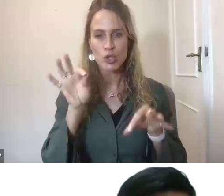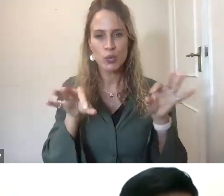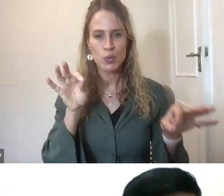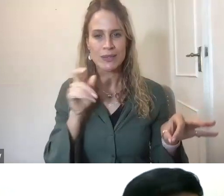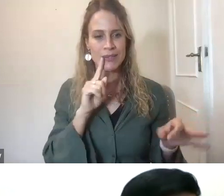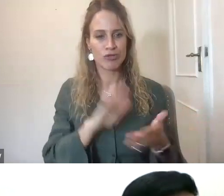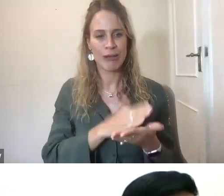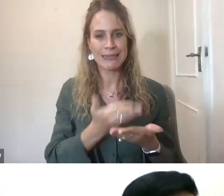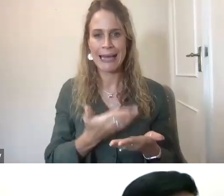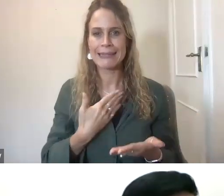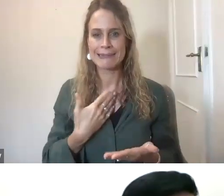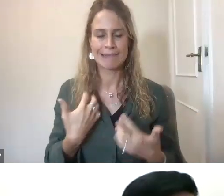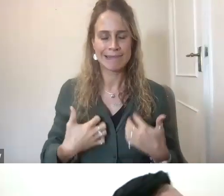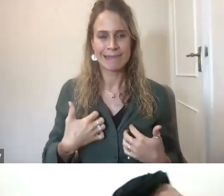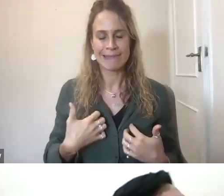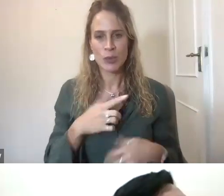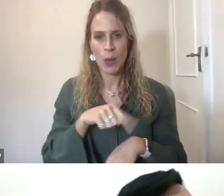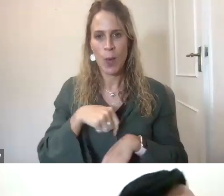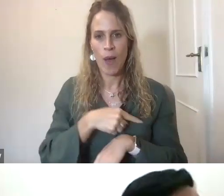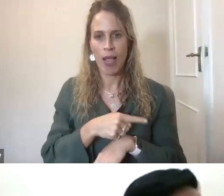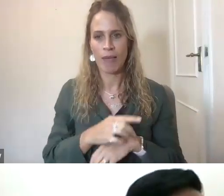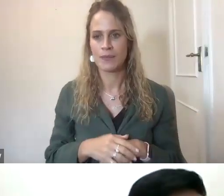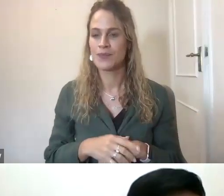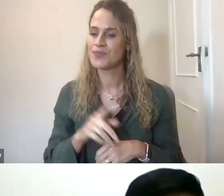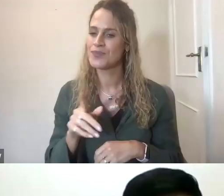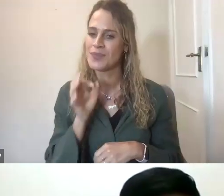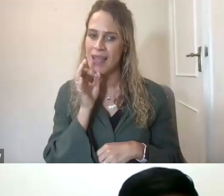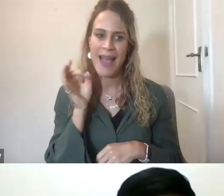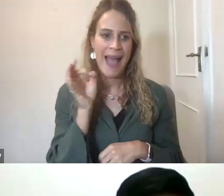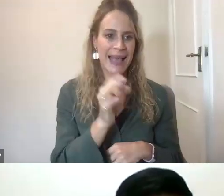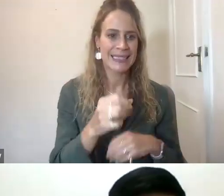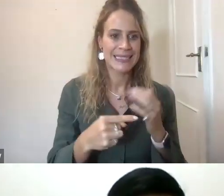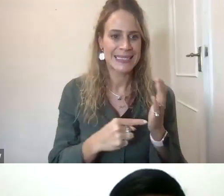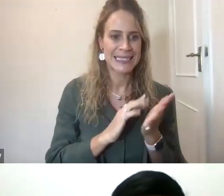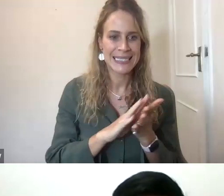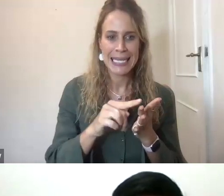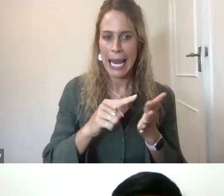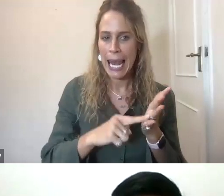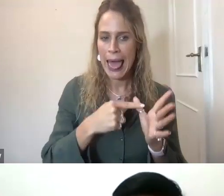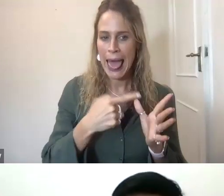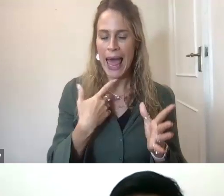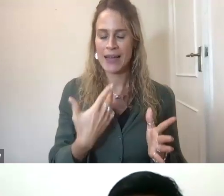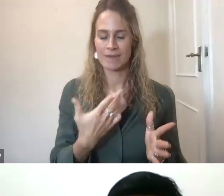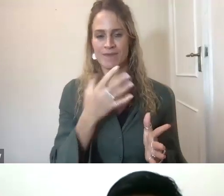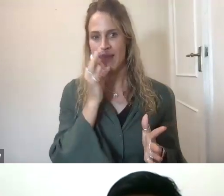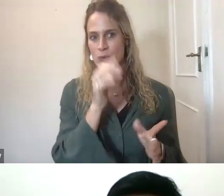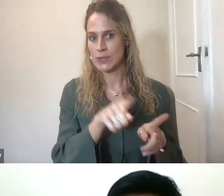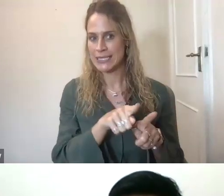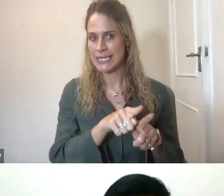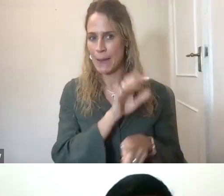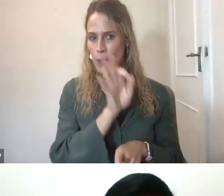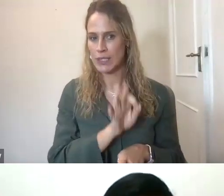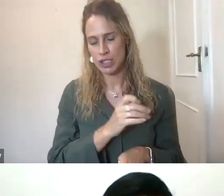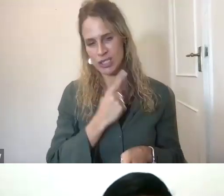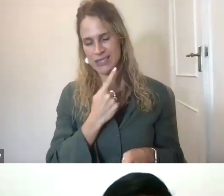And Thila, can I ask you the same question? Was there anything that you struggled and wrestled with, or were particularly happy when